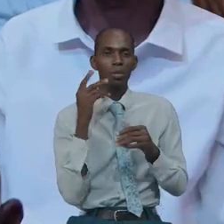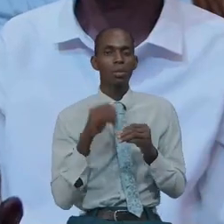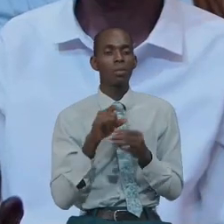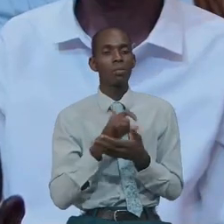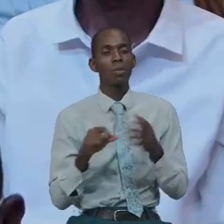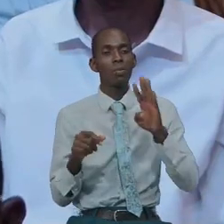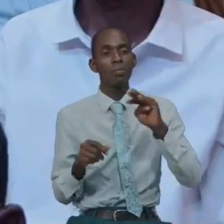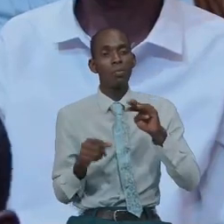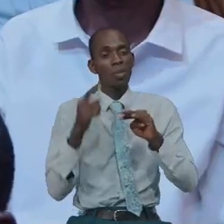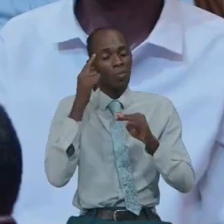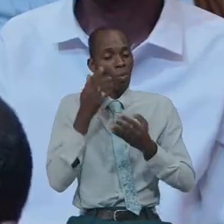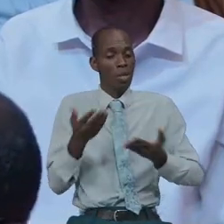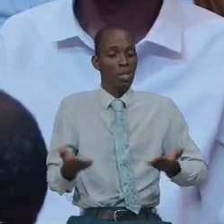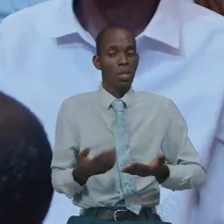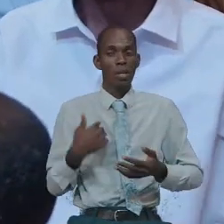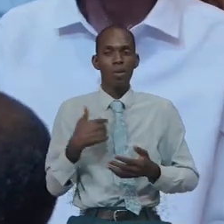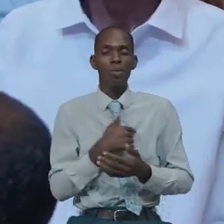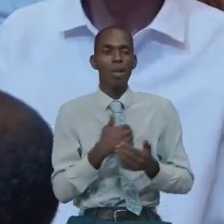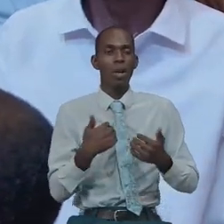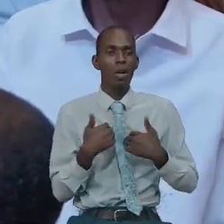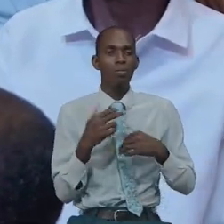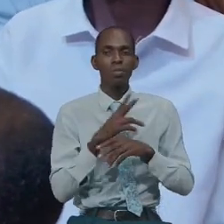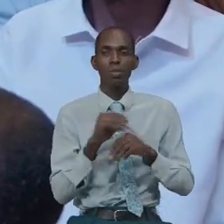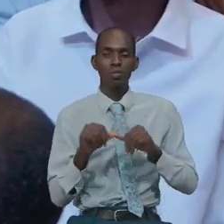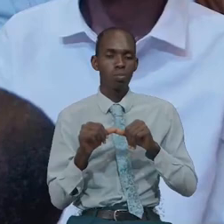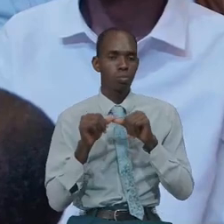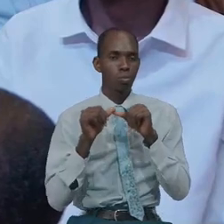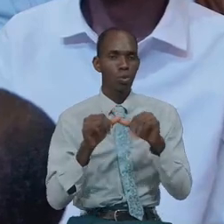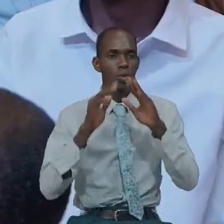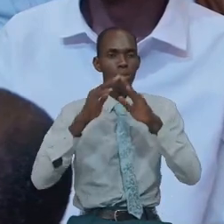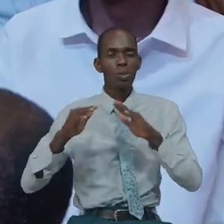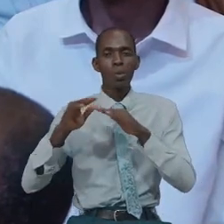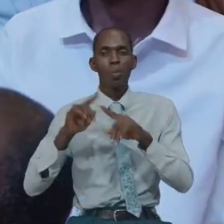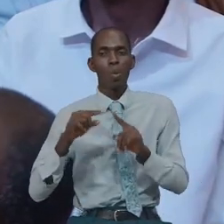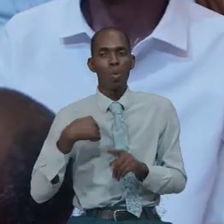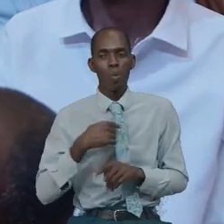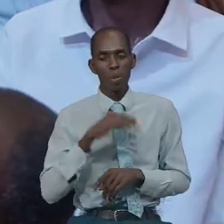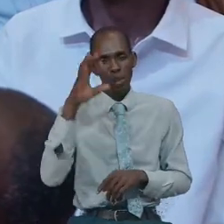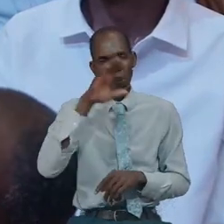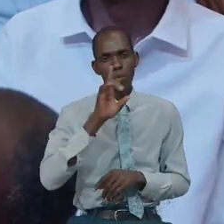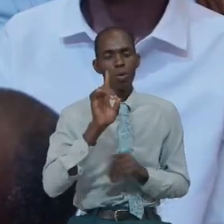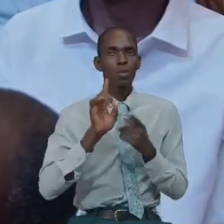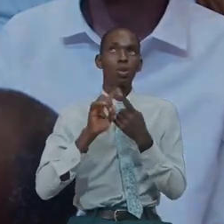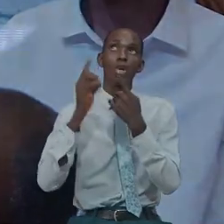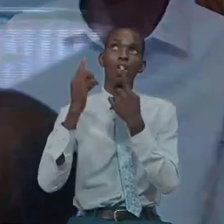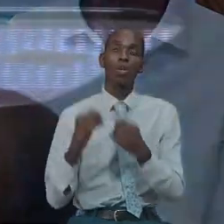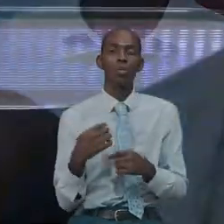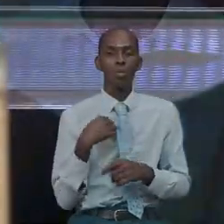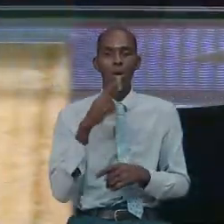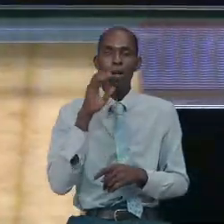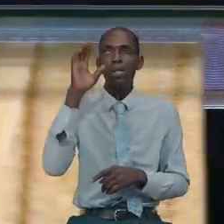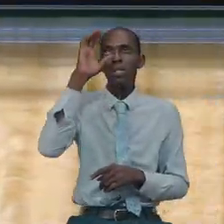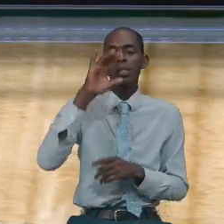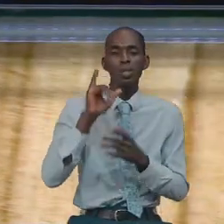in verse 14, for here we have no continuing city, but we seek one to come. We're seeking that